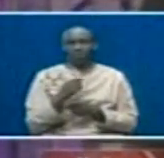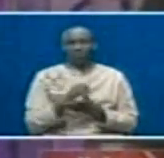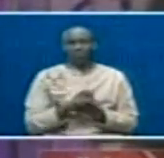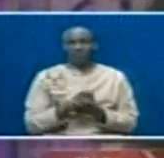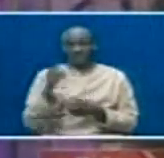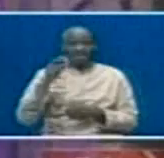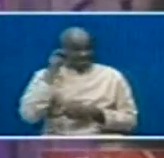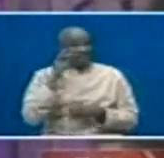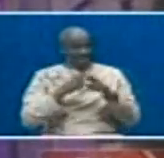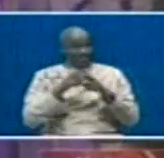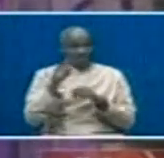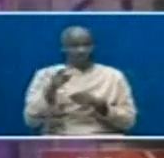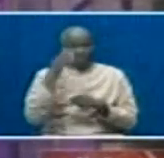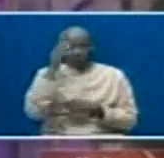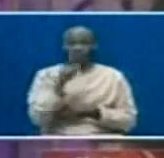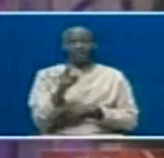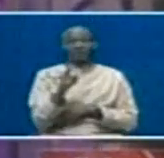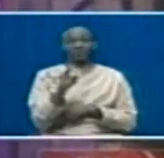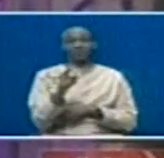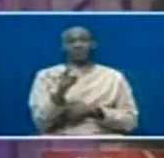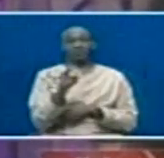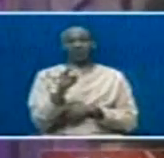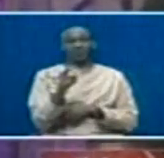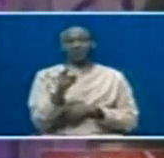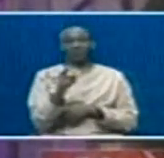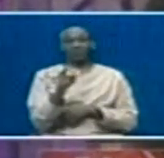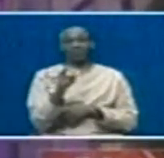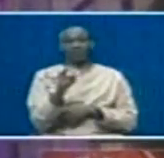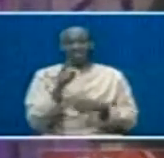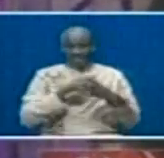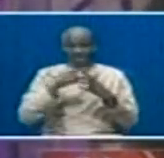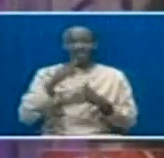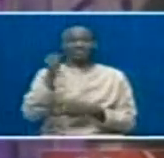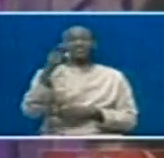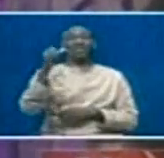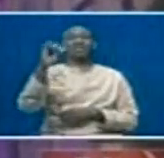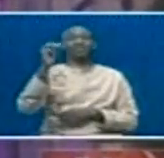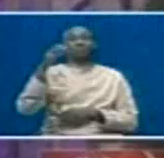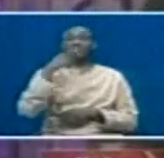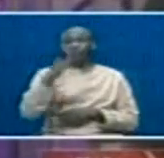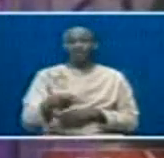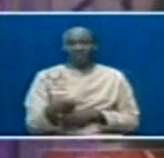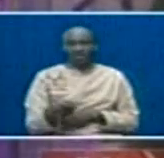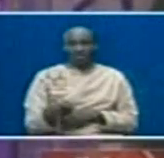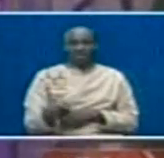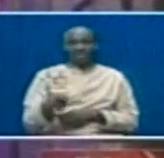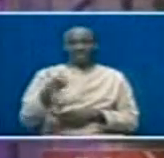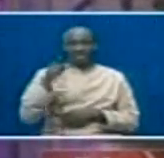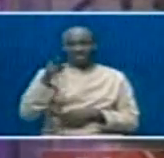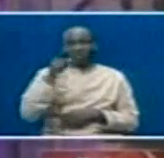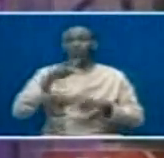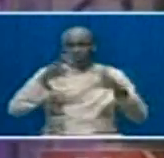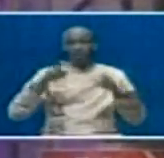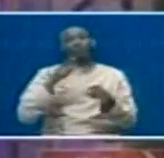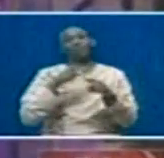that name. And that's the truth. Mm. We don't know that anybody that name. And then Salim said, Juma, hello, uyo anamtafuta